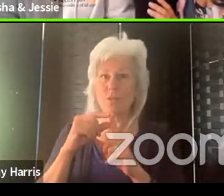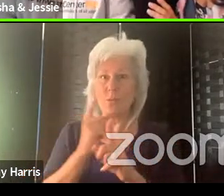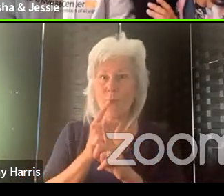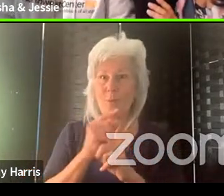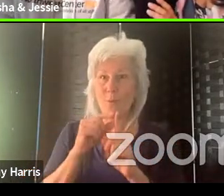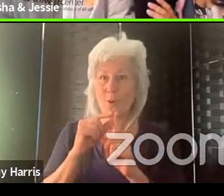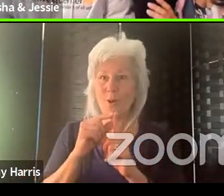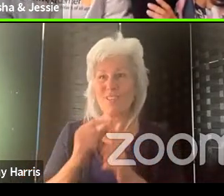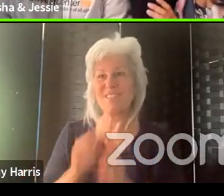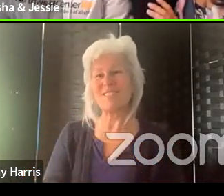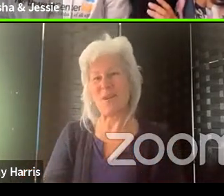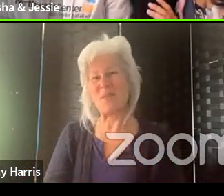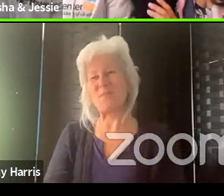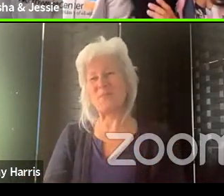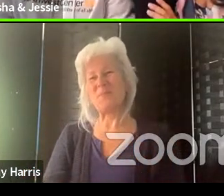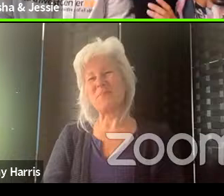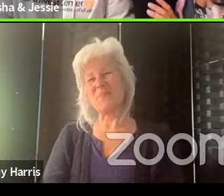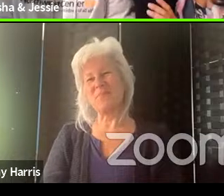So.